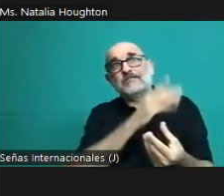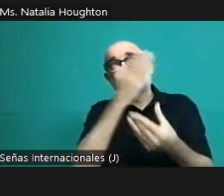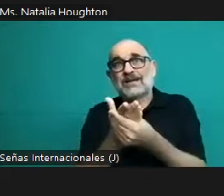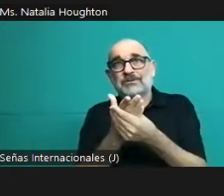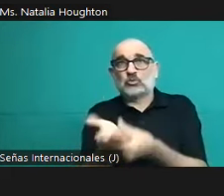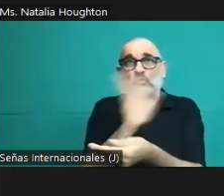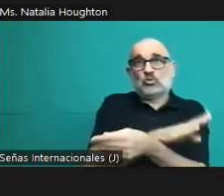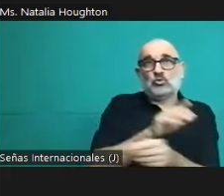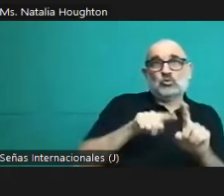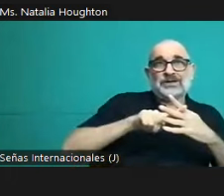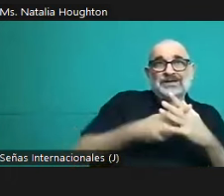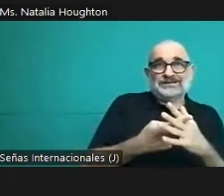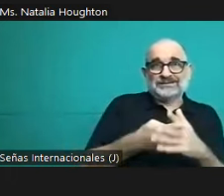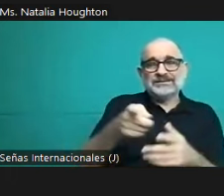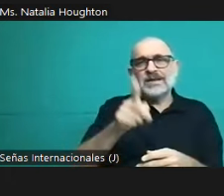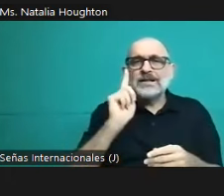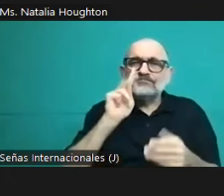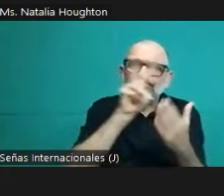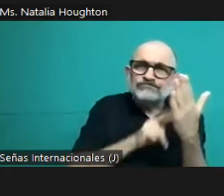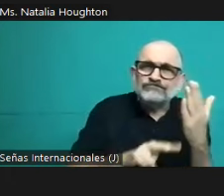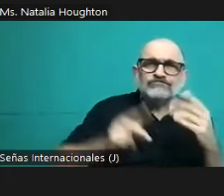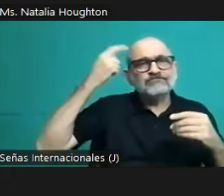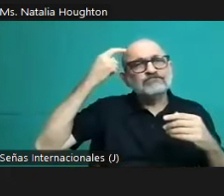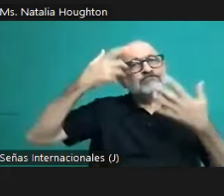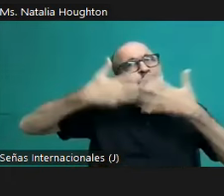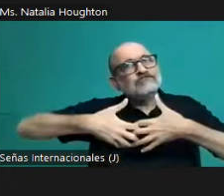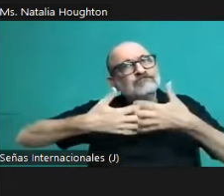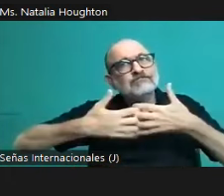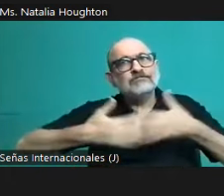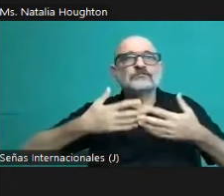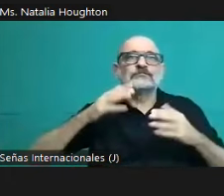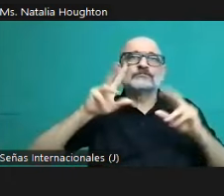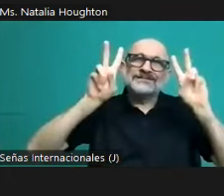terms of the policies for recovery and